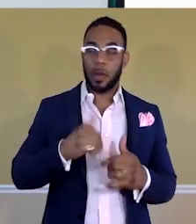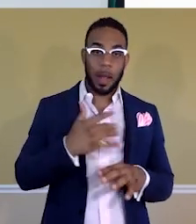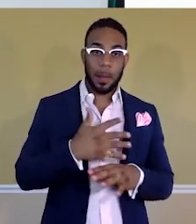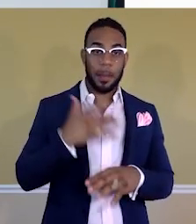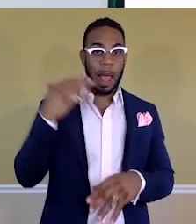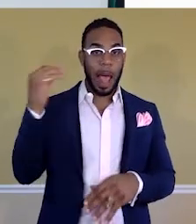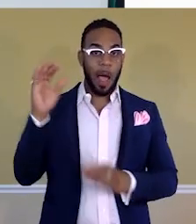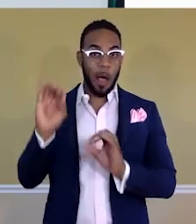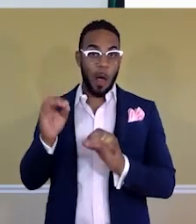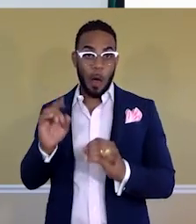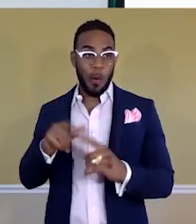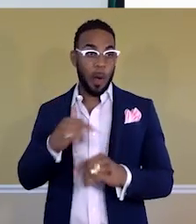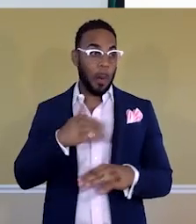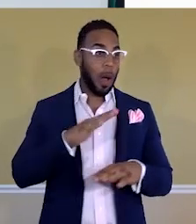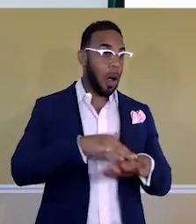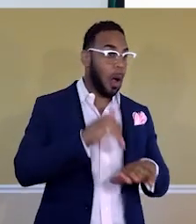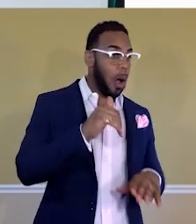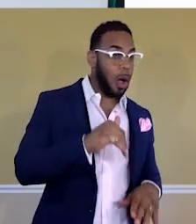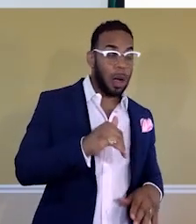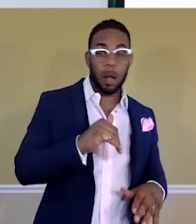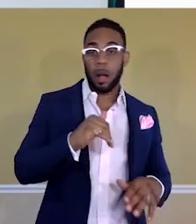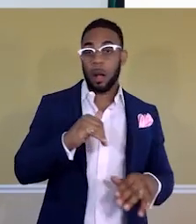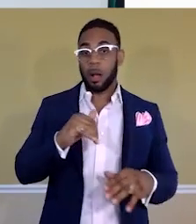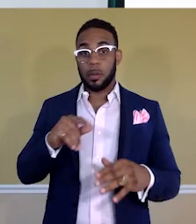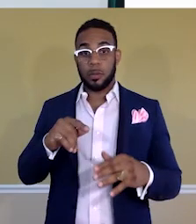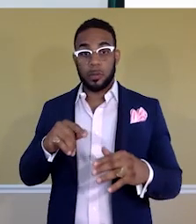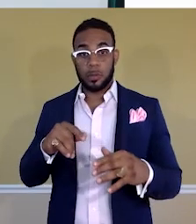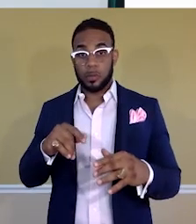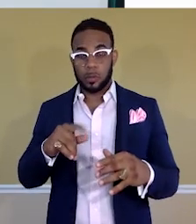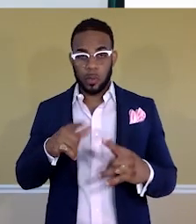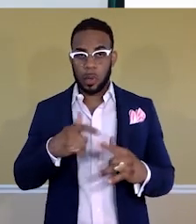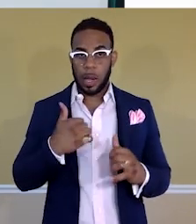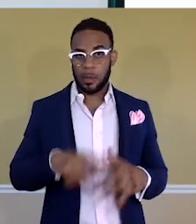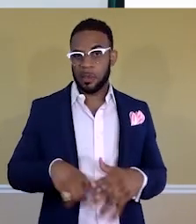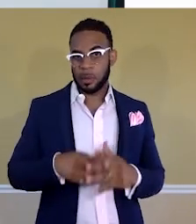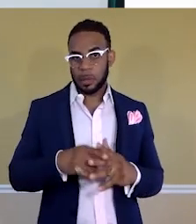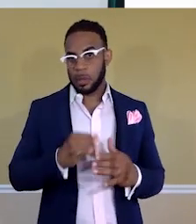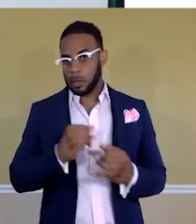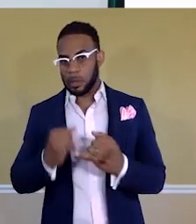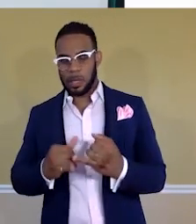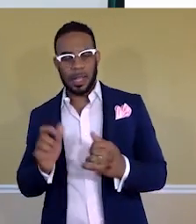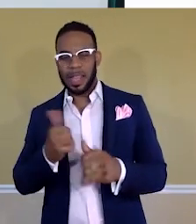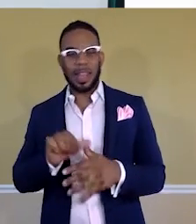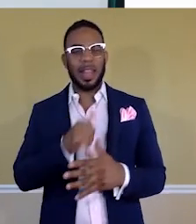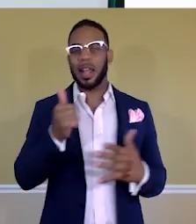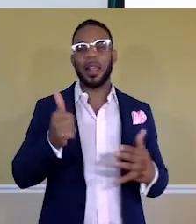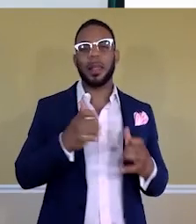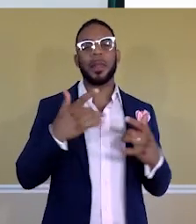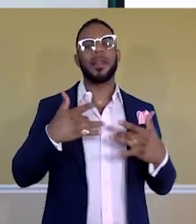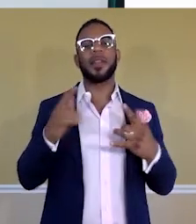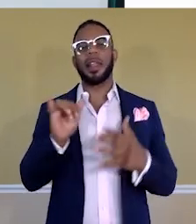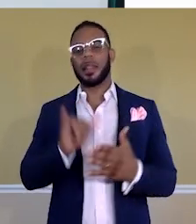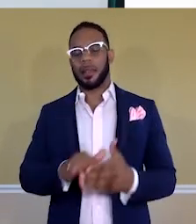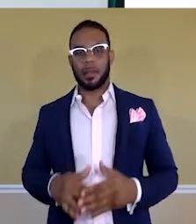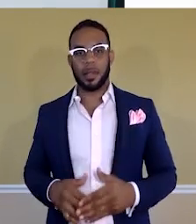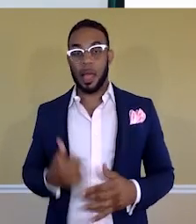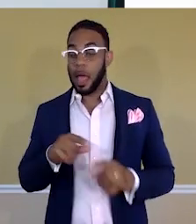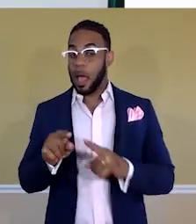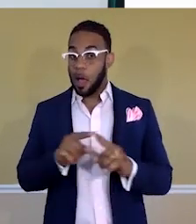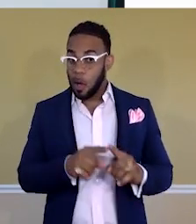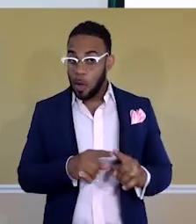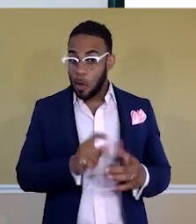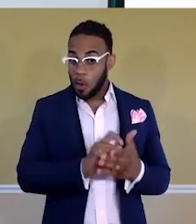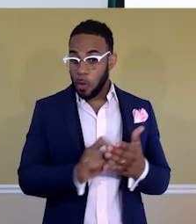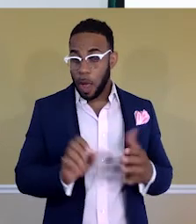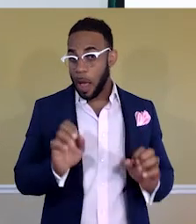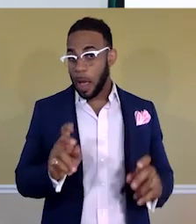the office, when I'm on call, when epics start or end, or any other big events like that. I also write